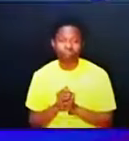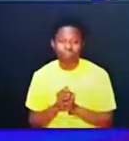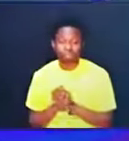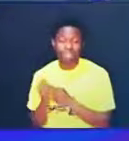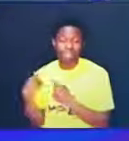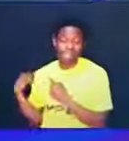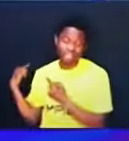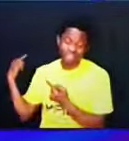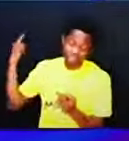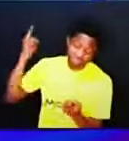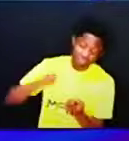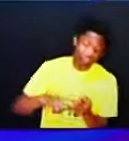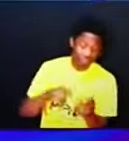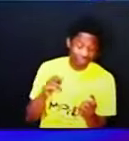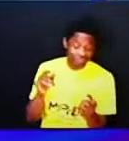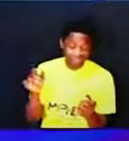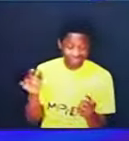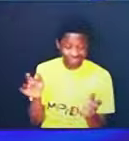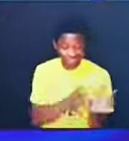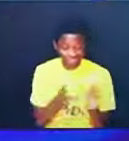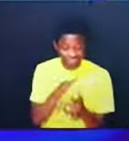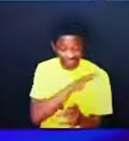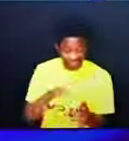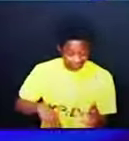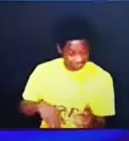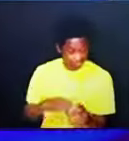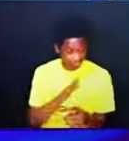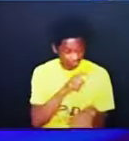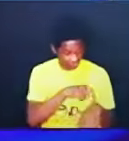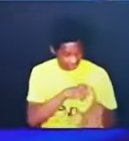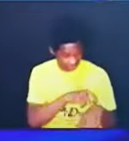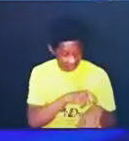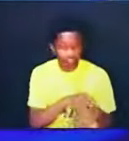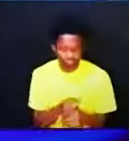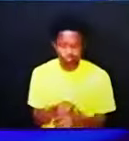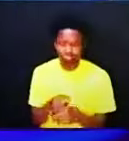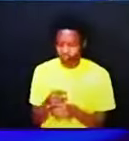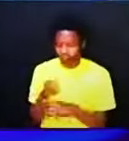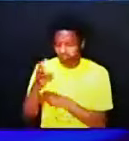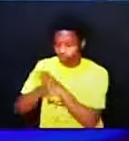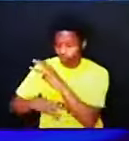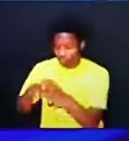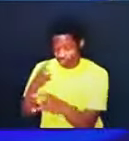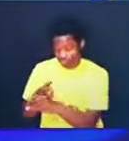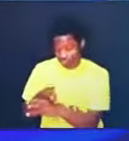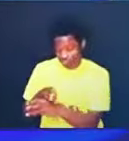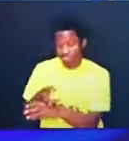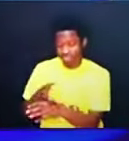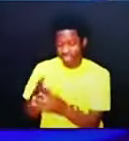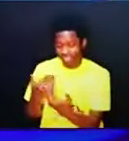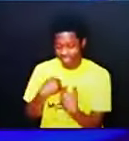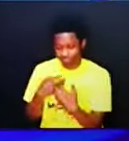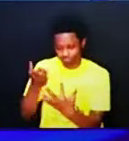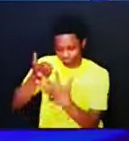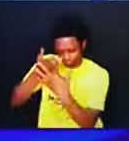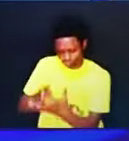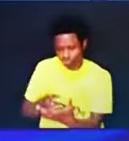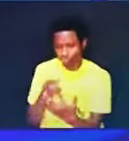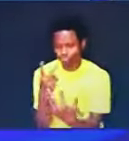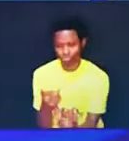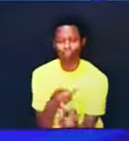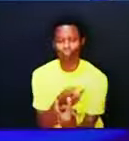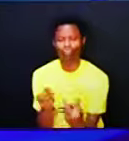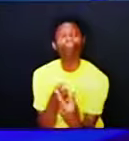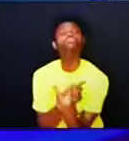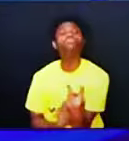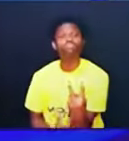of Christ, the world was divided into two classes. Ekusi Christo breso no na nipeku a wewe